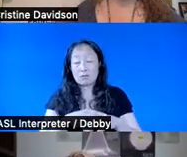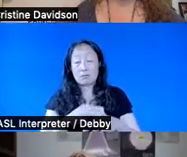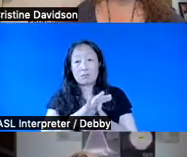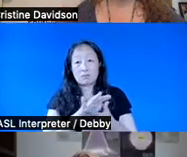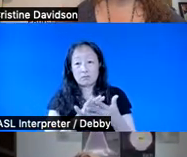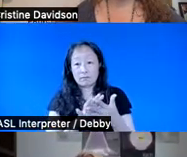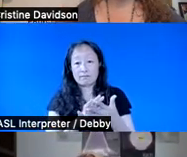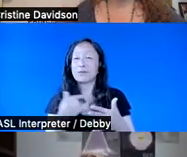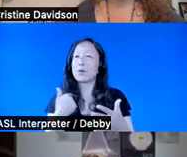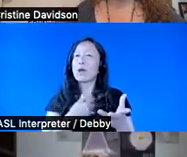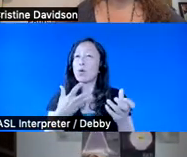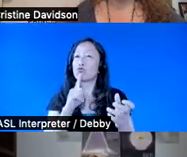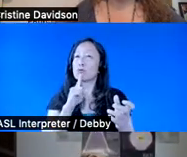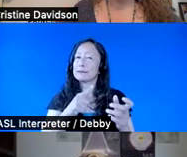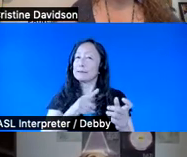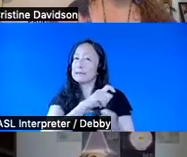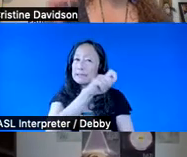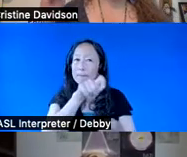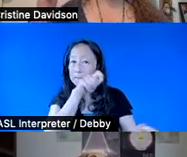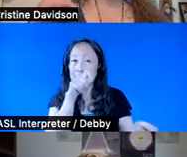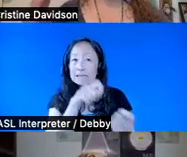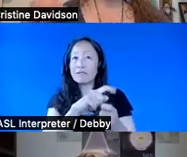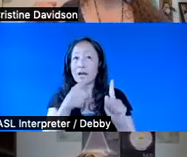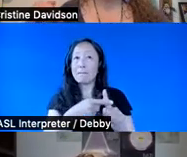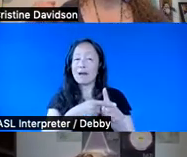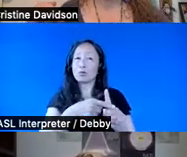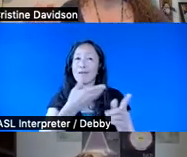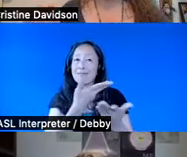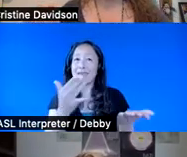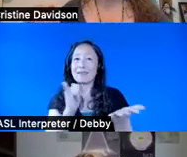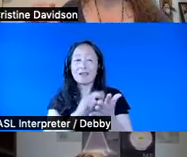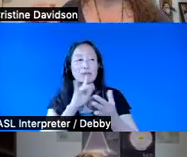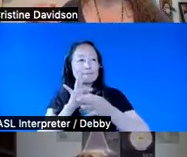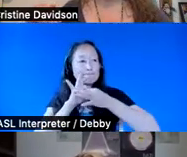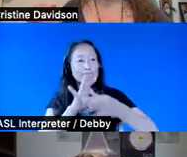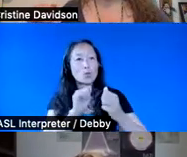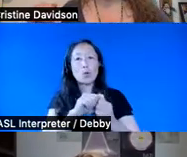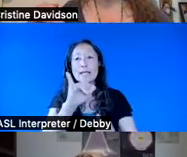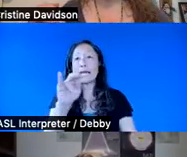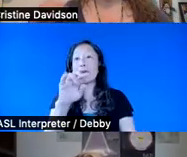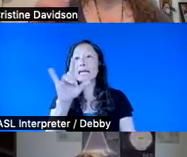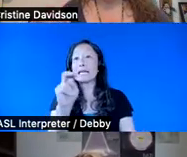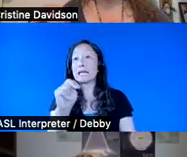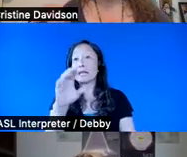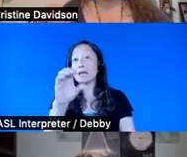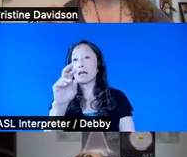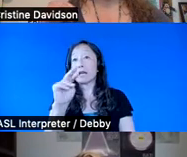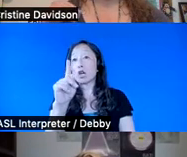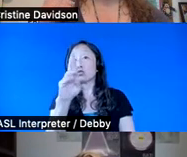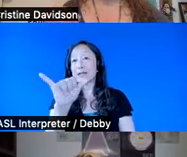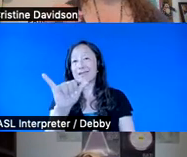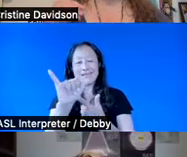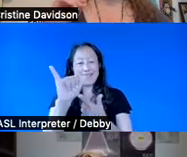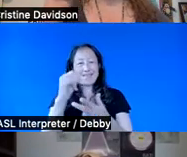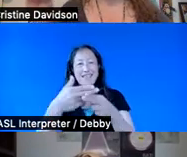things that are unique to Indian country. And even the term Indian country is a name that